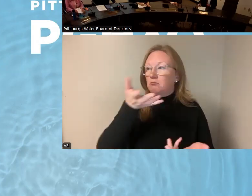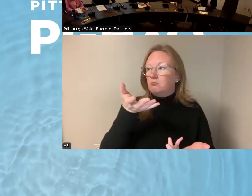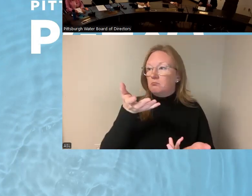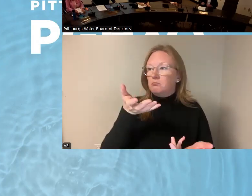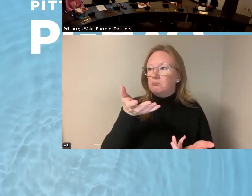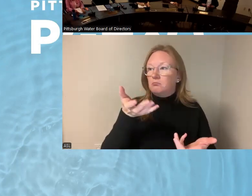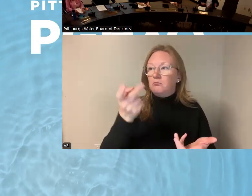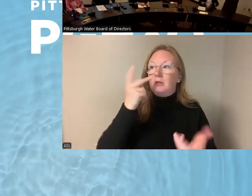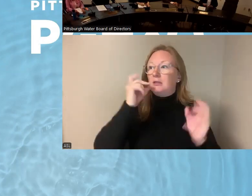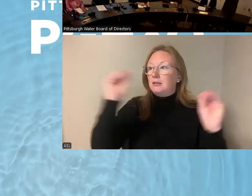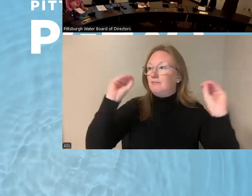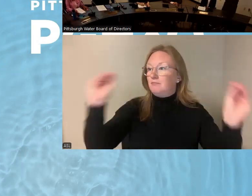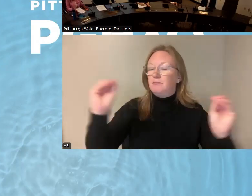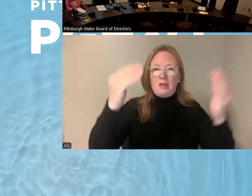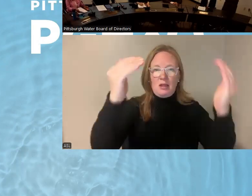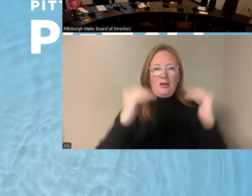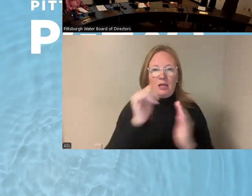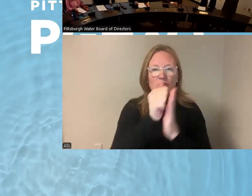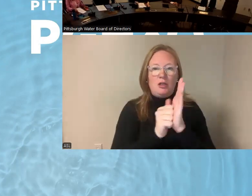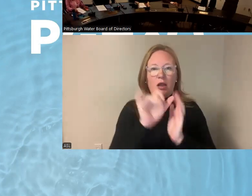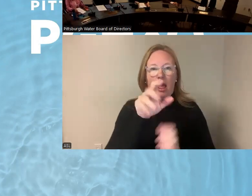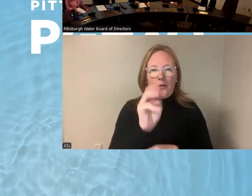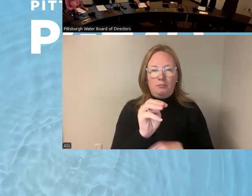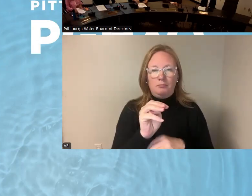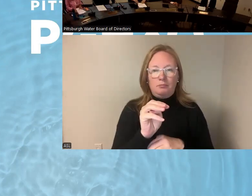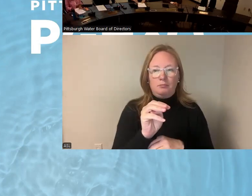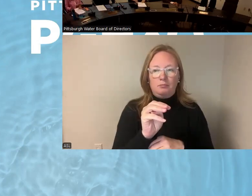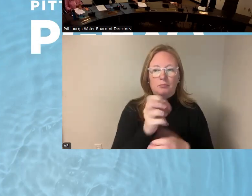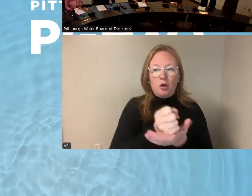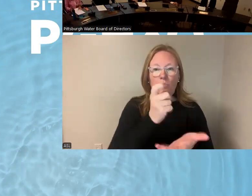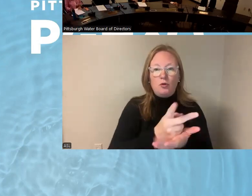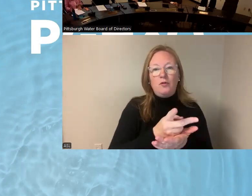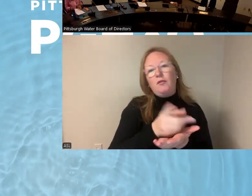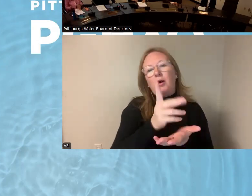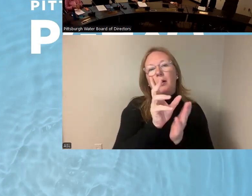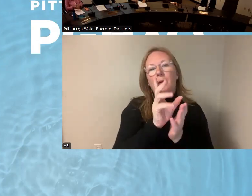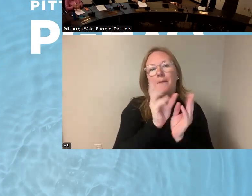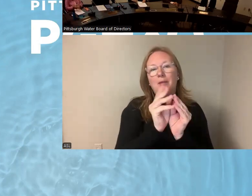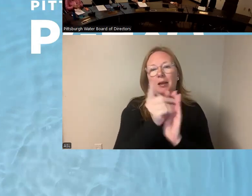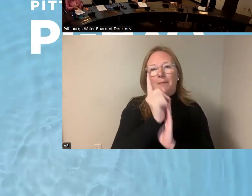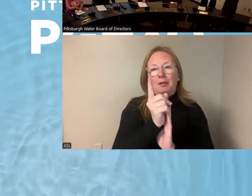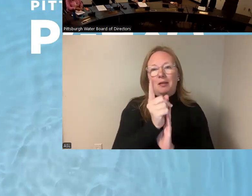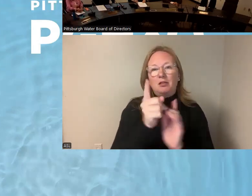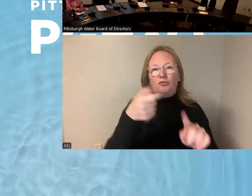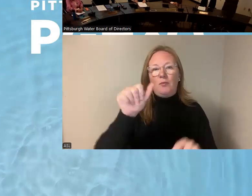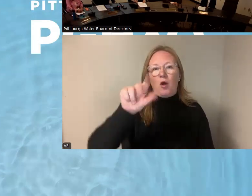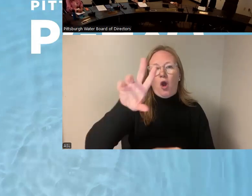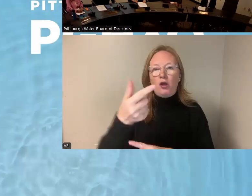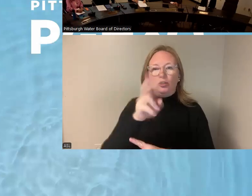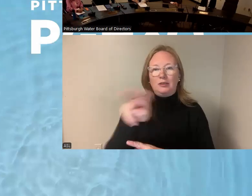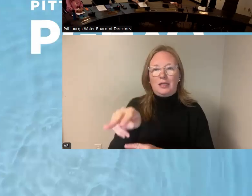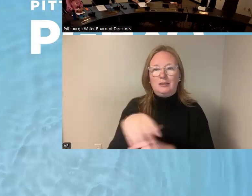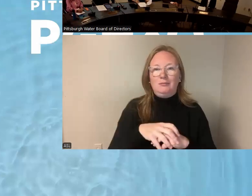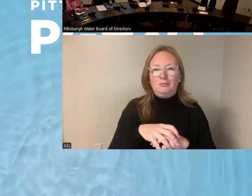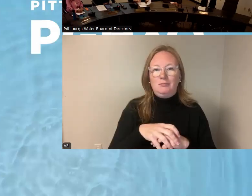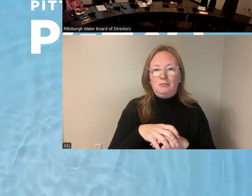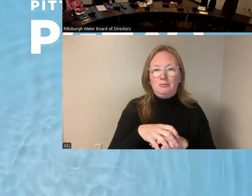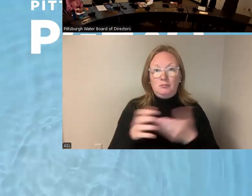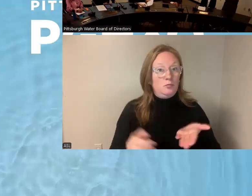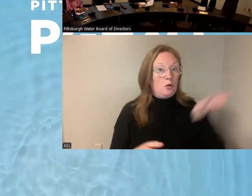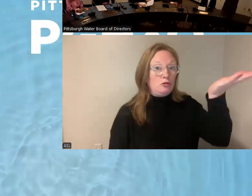Seeing none, we'll move on to our next agenda item, approval of the meeting minutes from August 22nd. Is there a